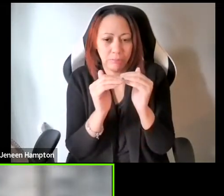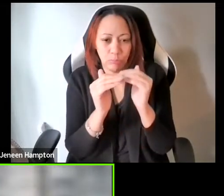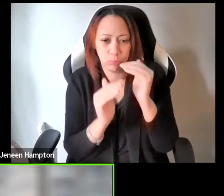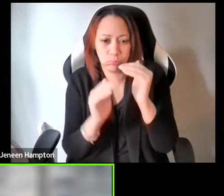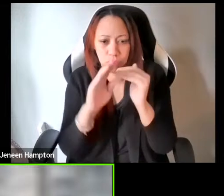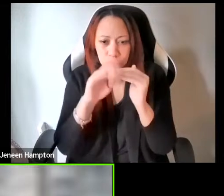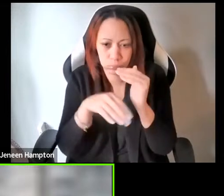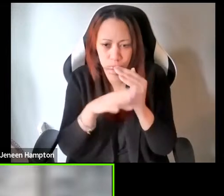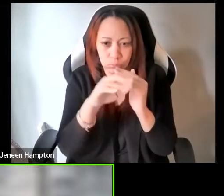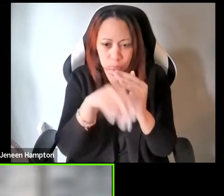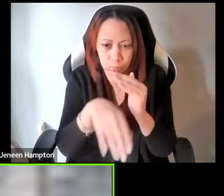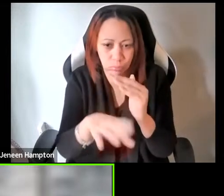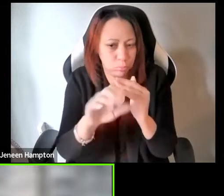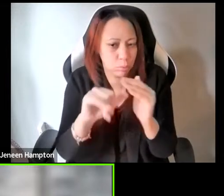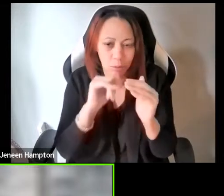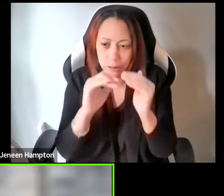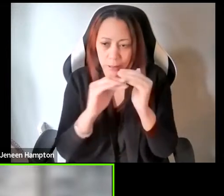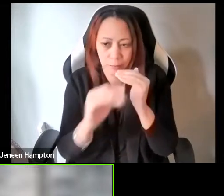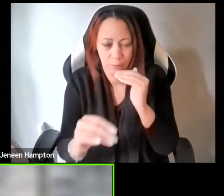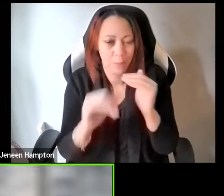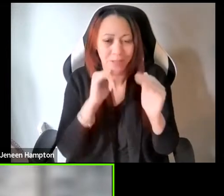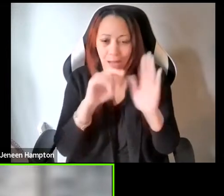negativity.